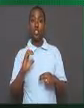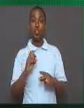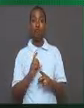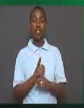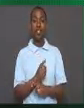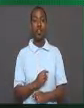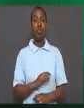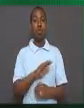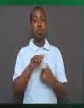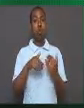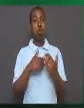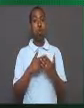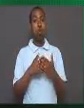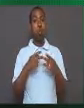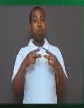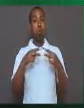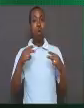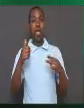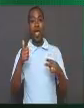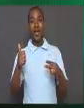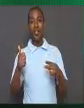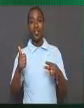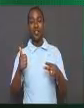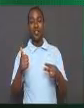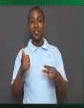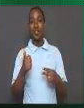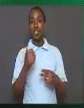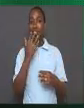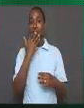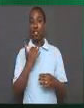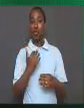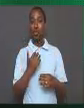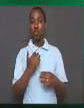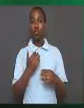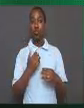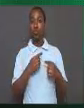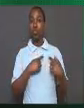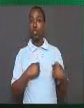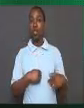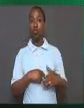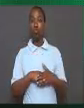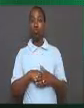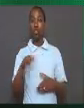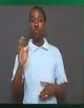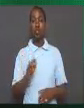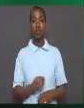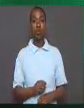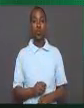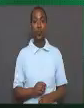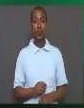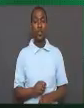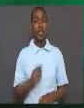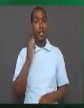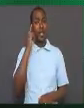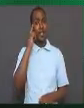All the types of arteries move blood away from the heart. You can